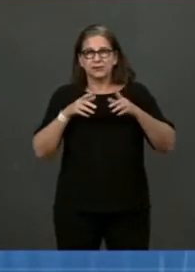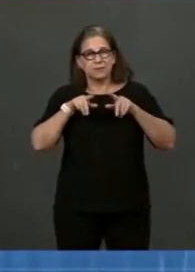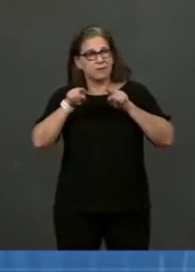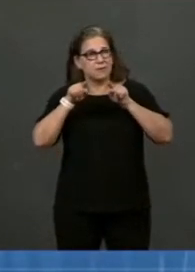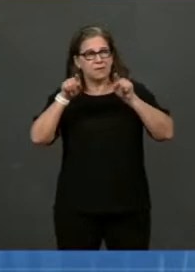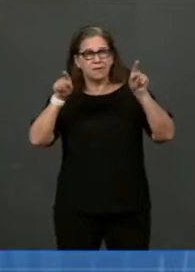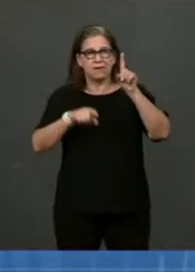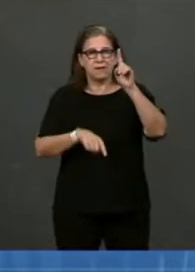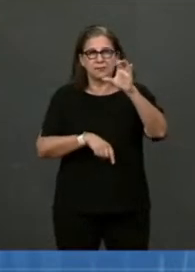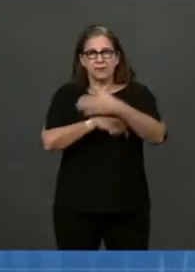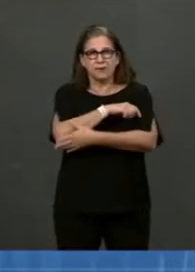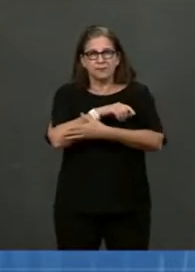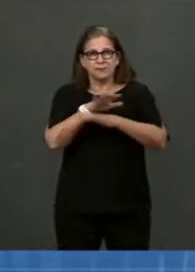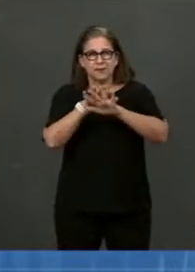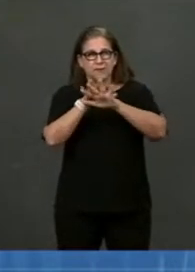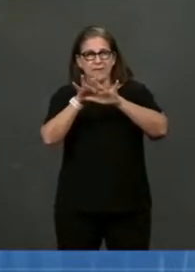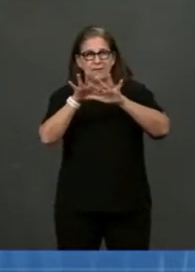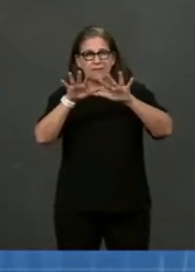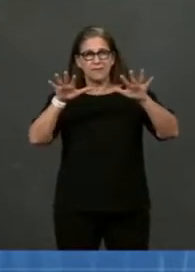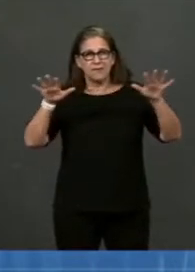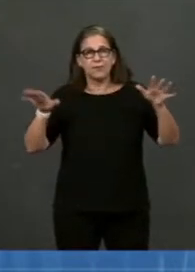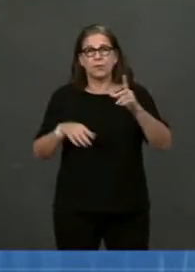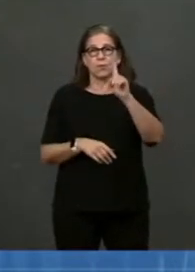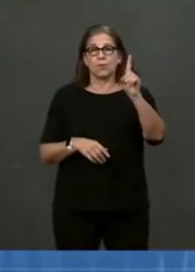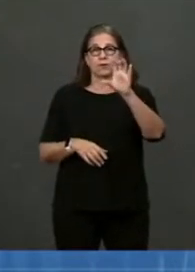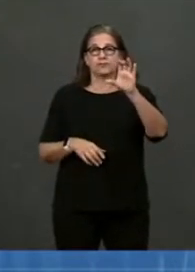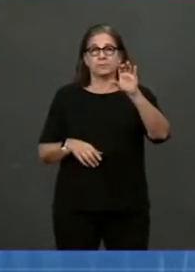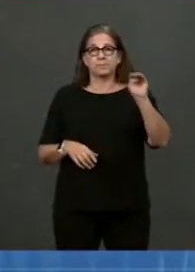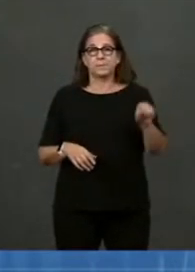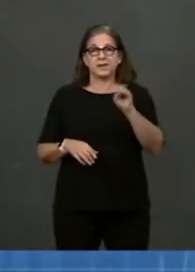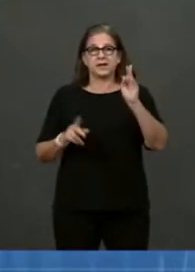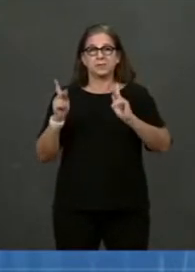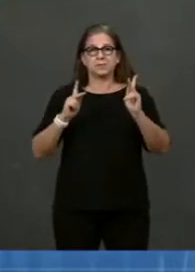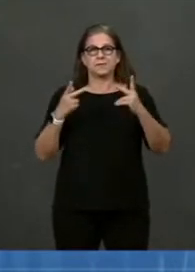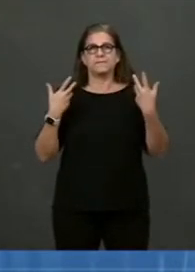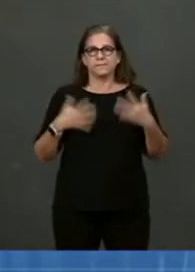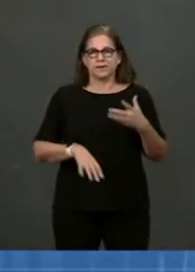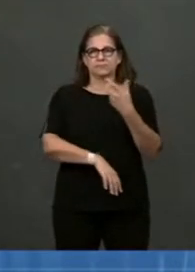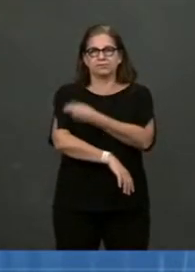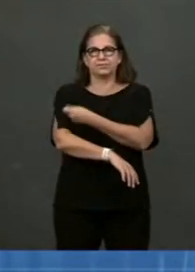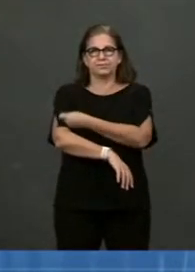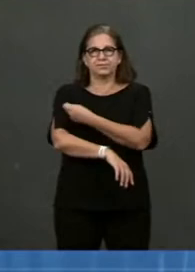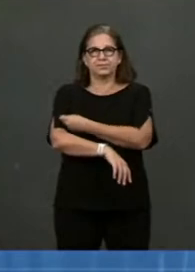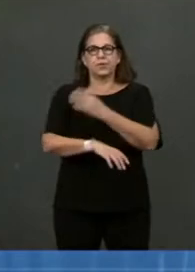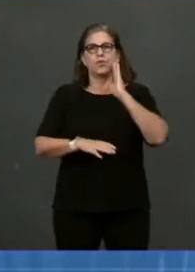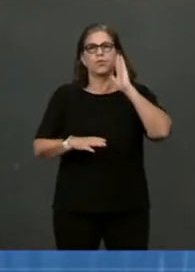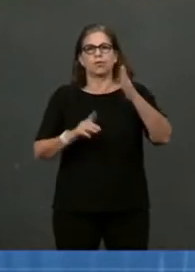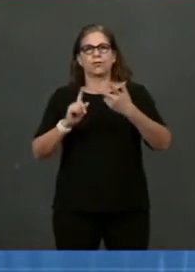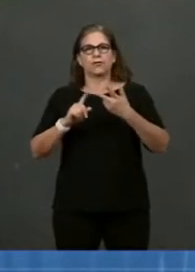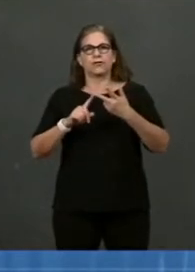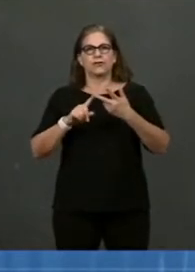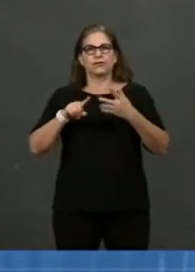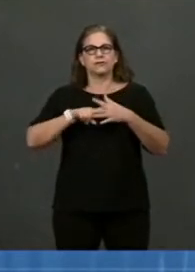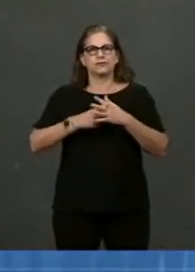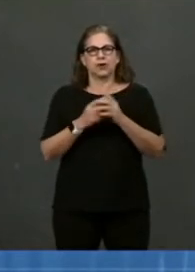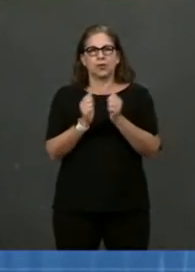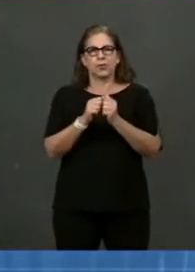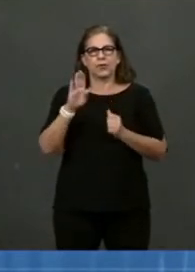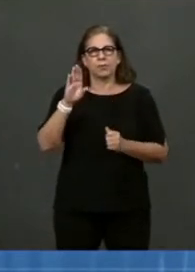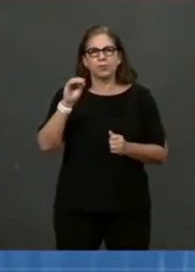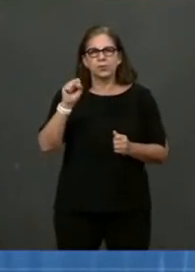eligible for enhanced protection from a vaccine booster shot. And nationwide, cases and hospitalizations are down more